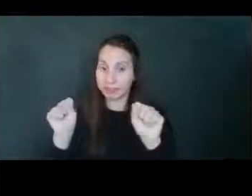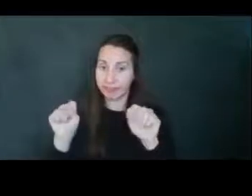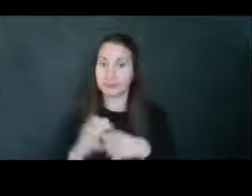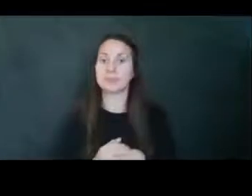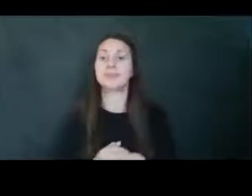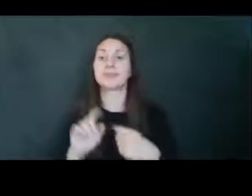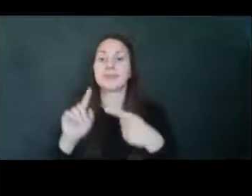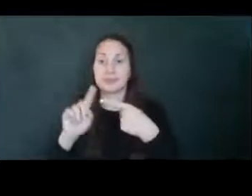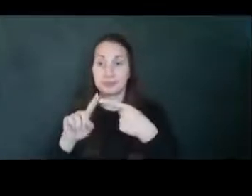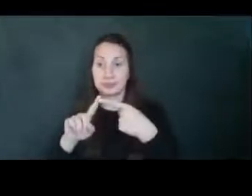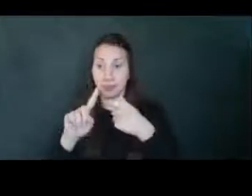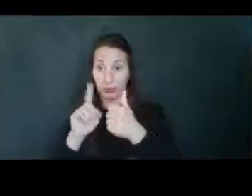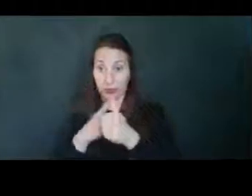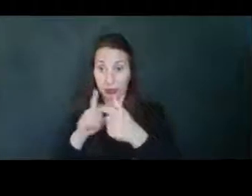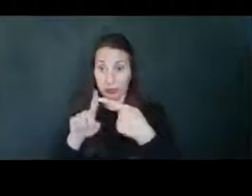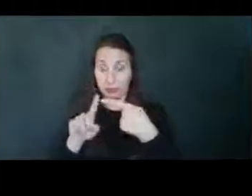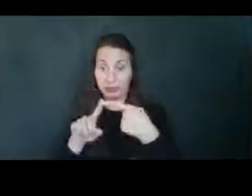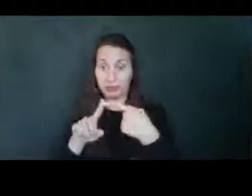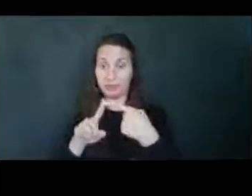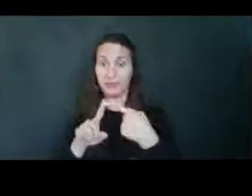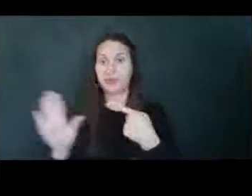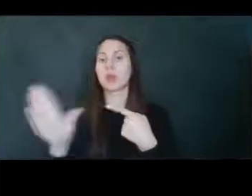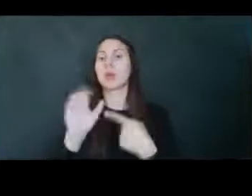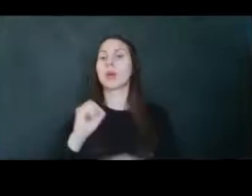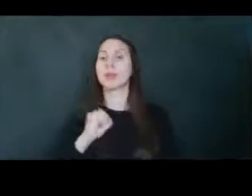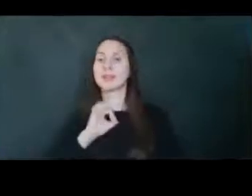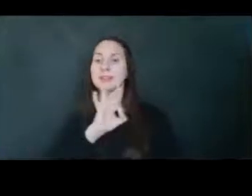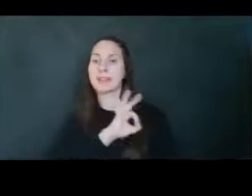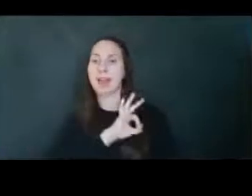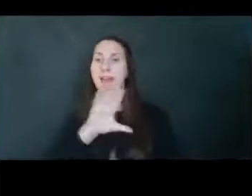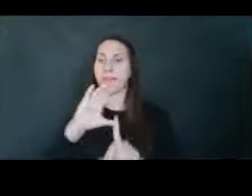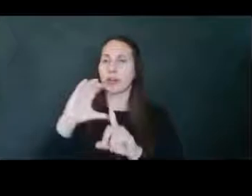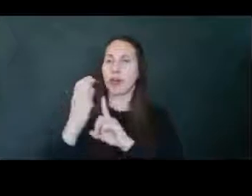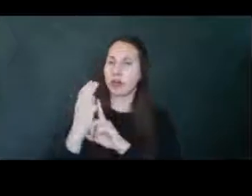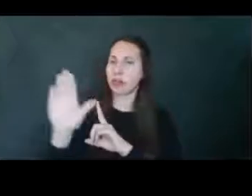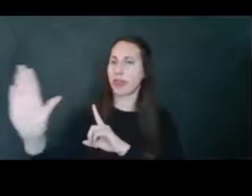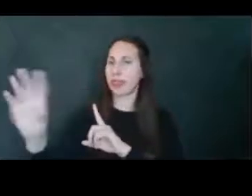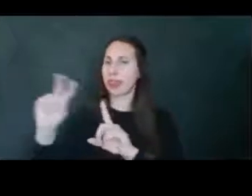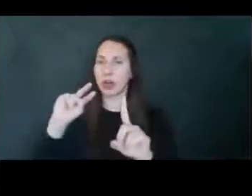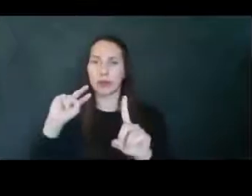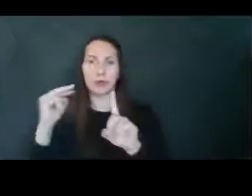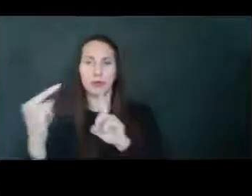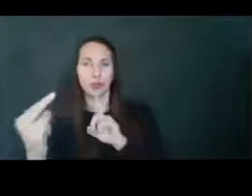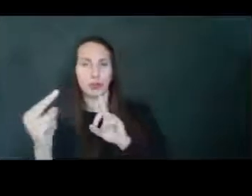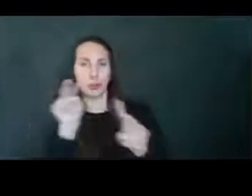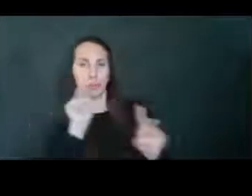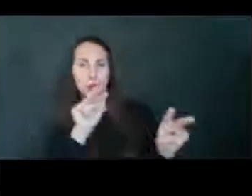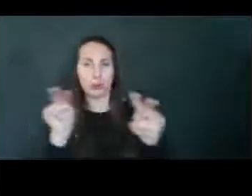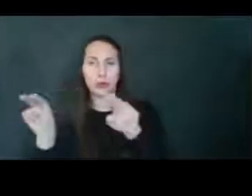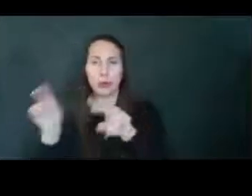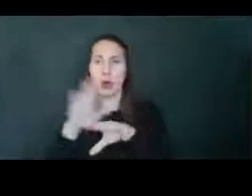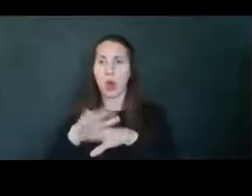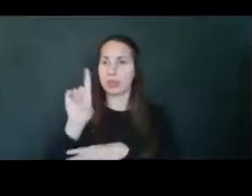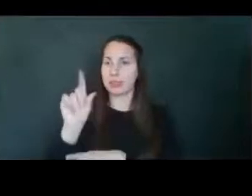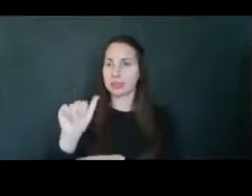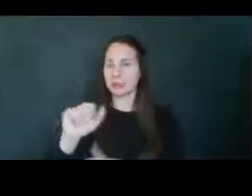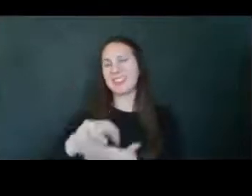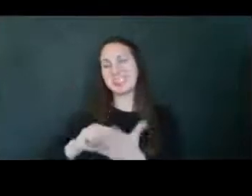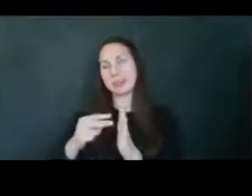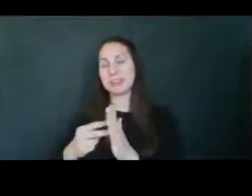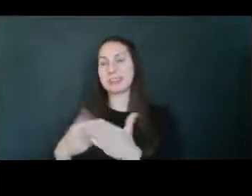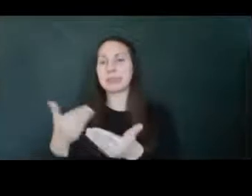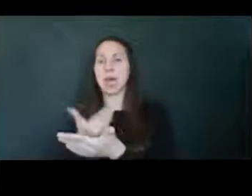The first area of action is your staff culture and its view on ability. This looks like updating job descriptions,